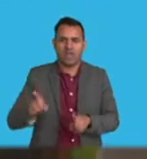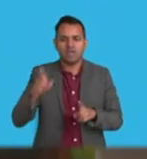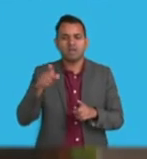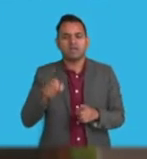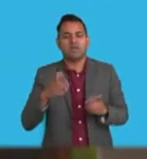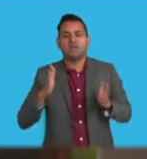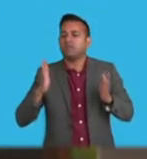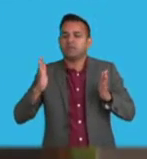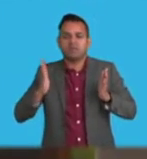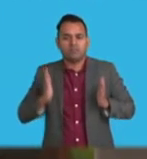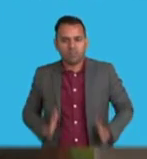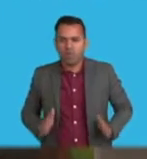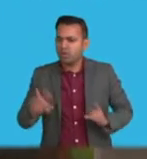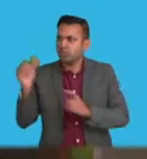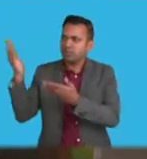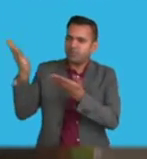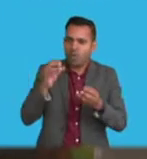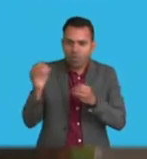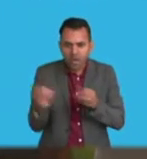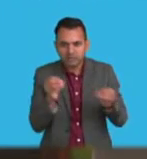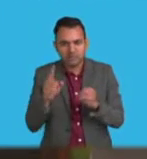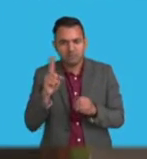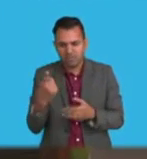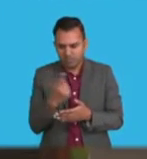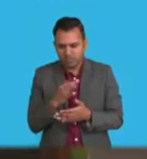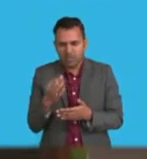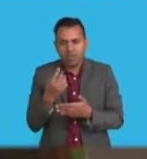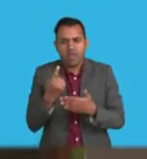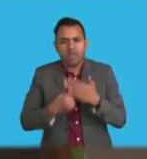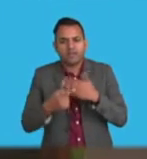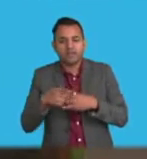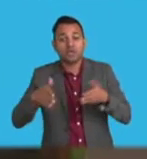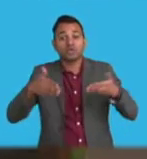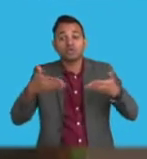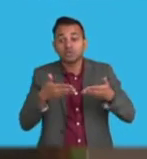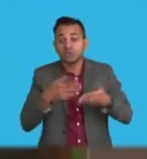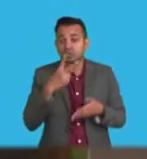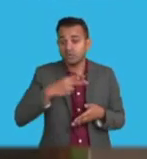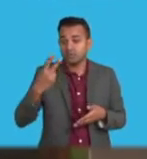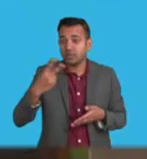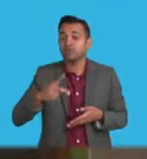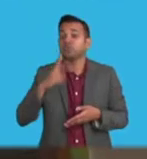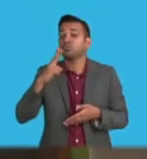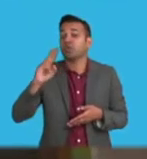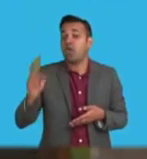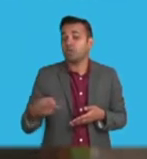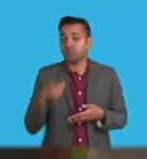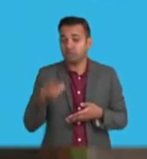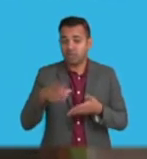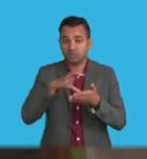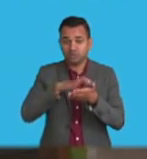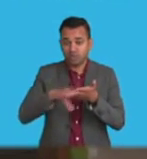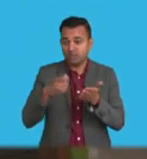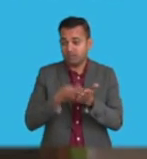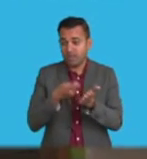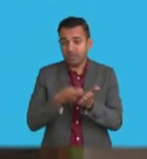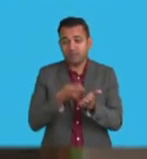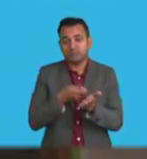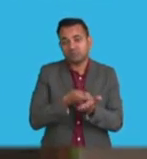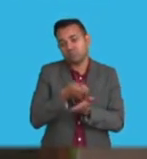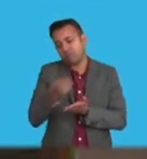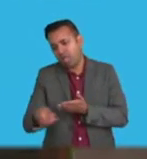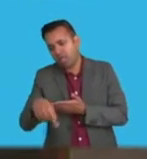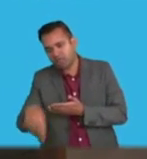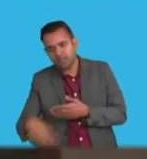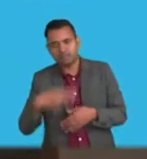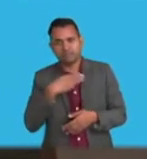not be happening. With the introduction in 2012 of the 20,000 cash bond, we have seen a major improvement in the operation of